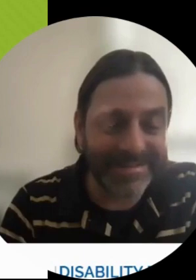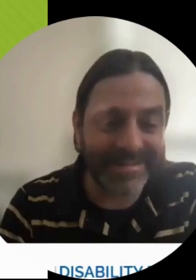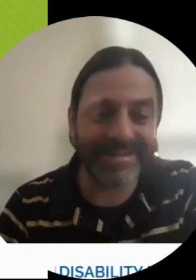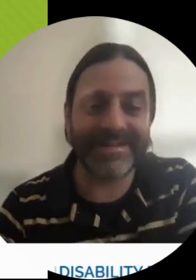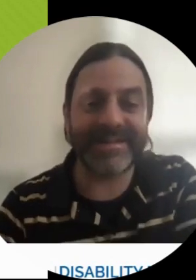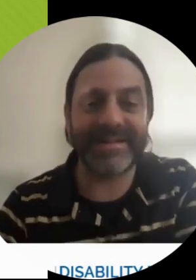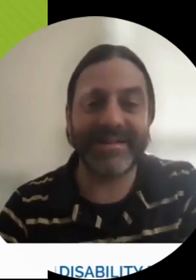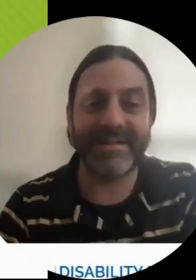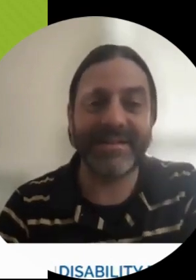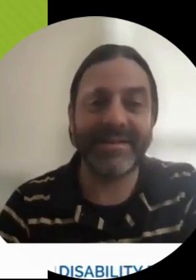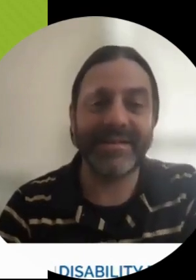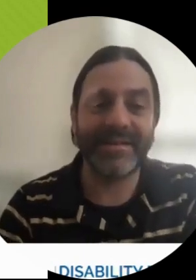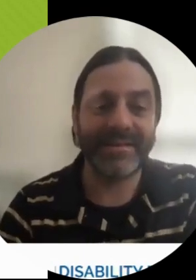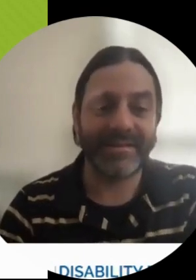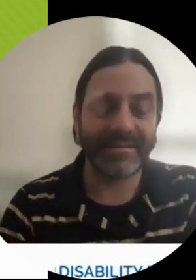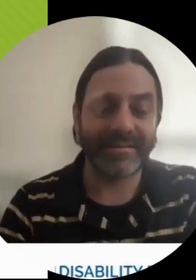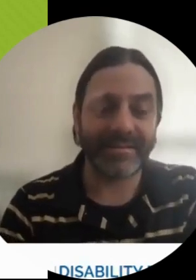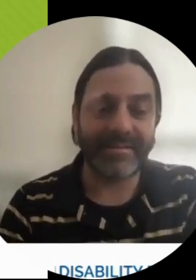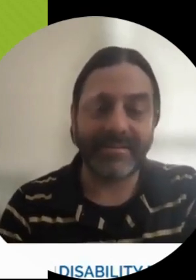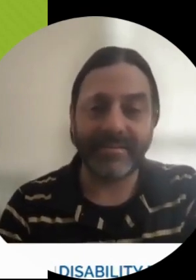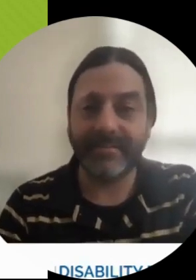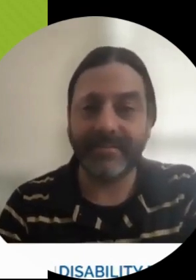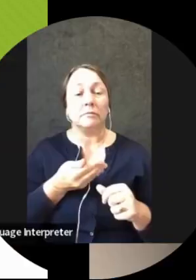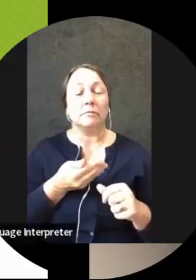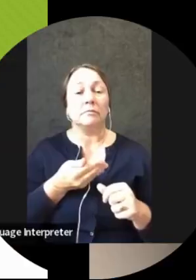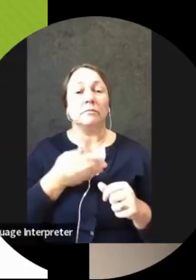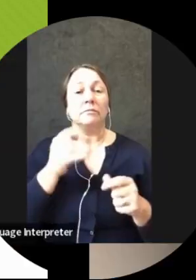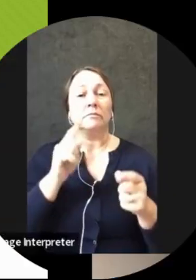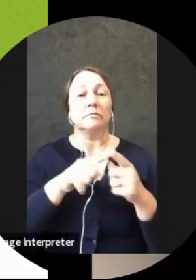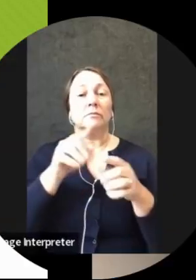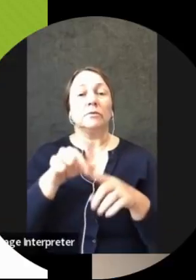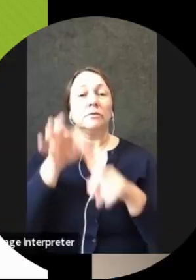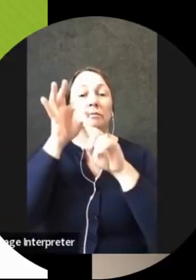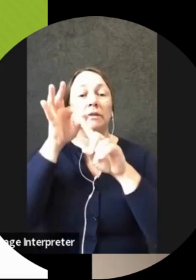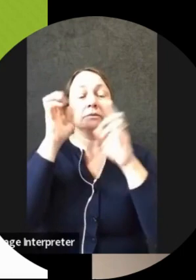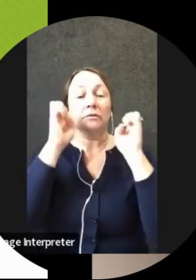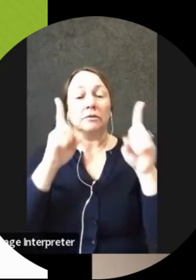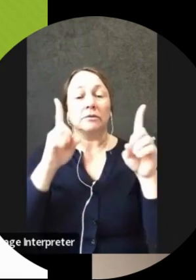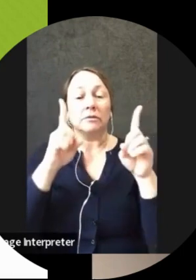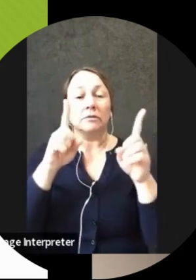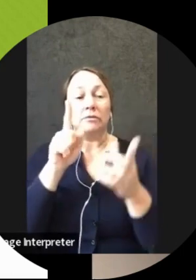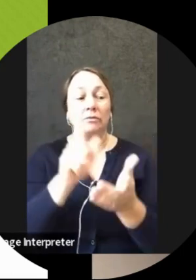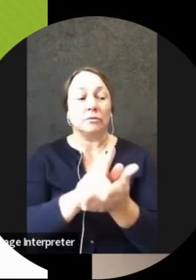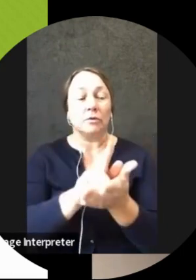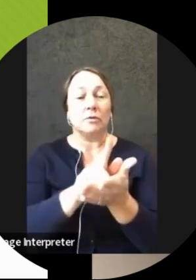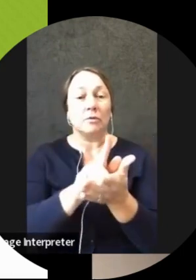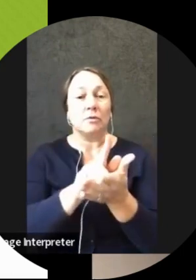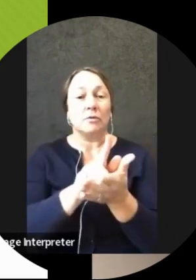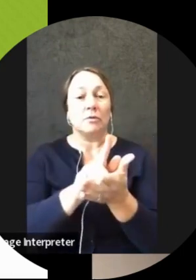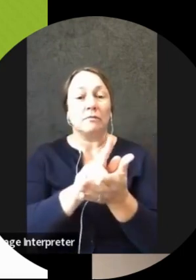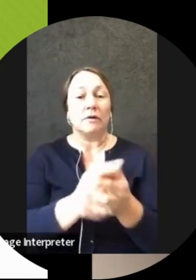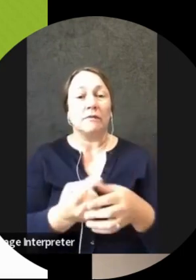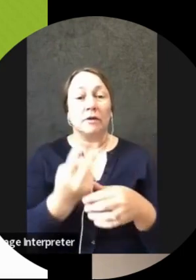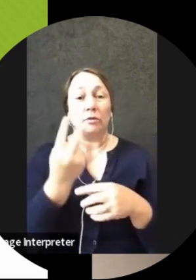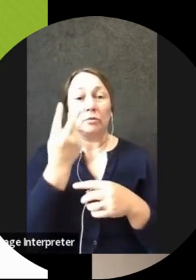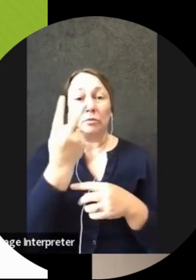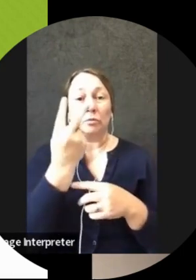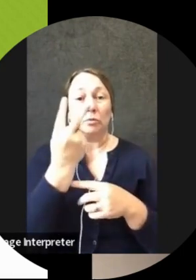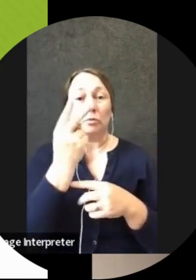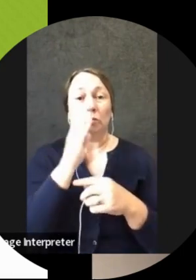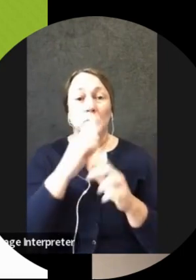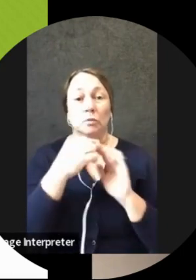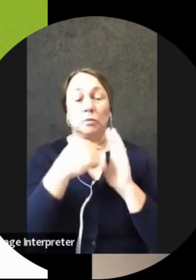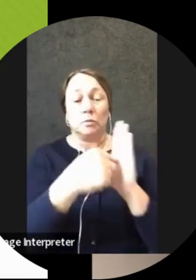Okay, welcome to an introduction to special education law. There are two bodies of law that we will be referencing